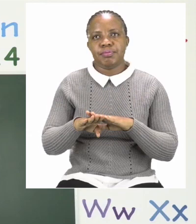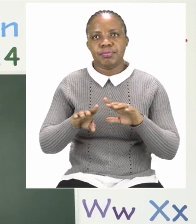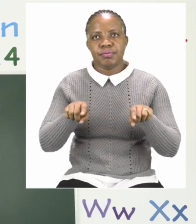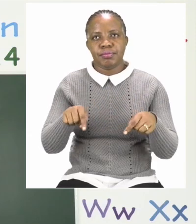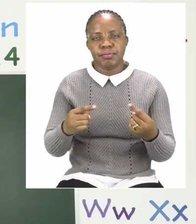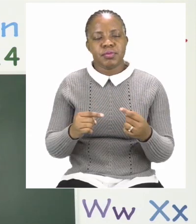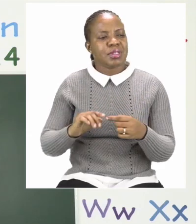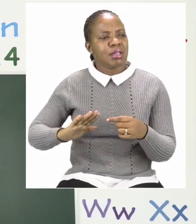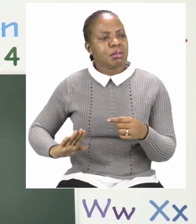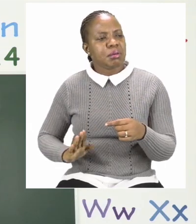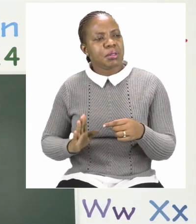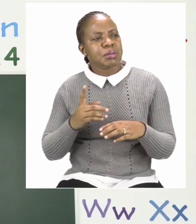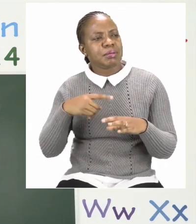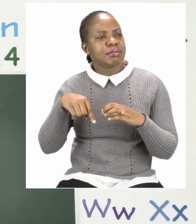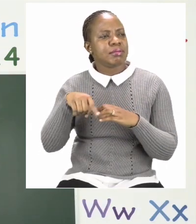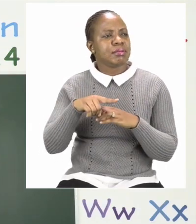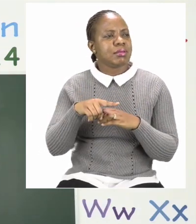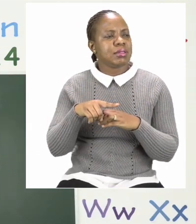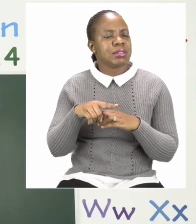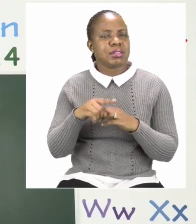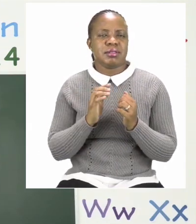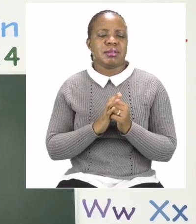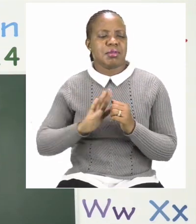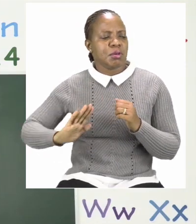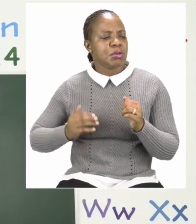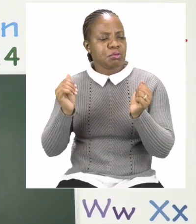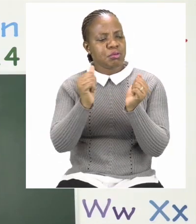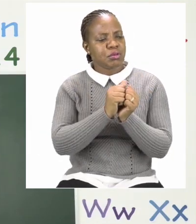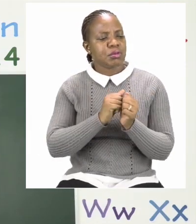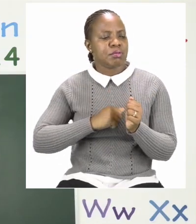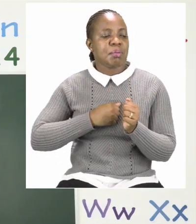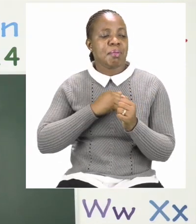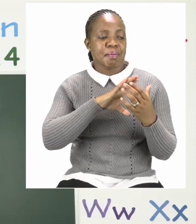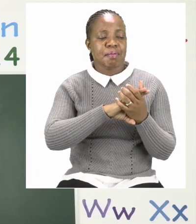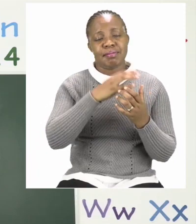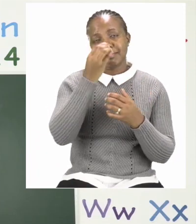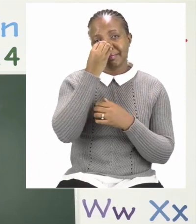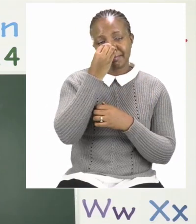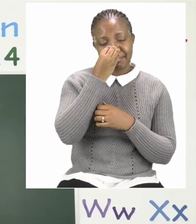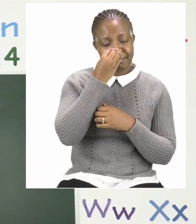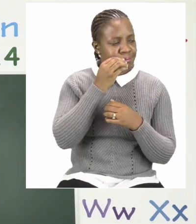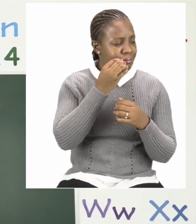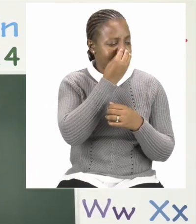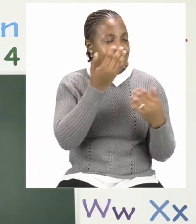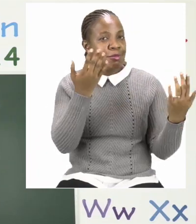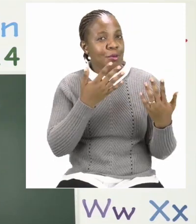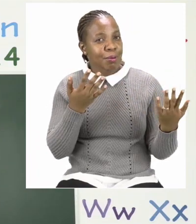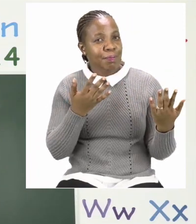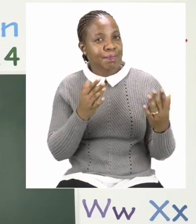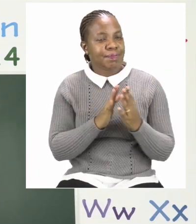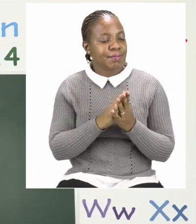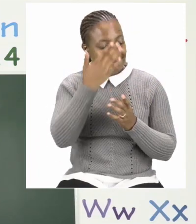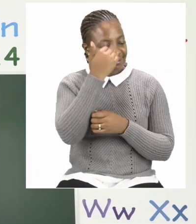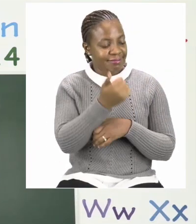outside today. I want to take Sashi with me. Sashi, where are you? Oh, there you are.